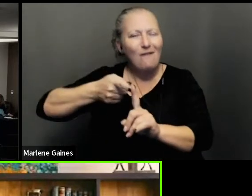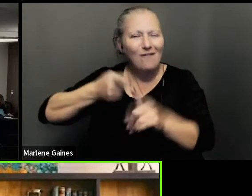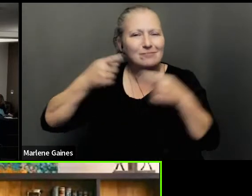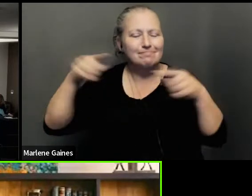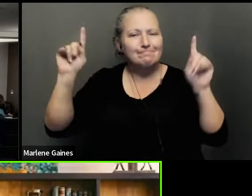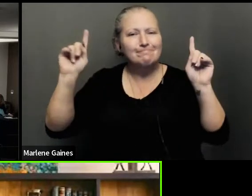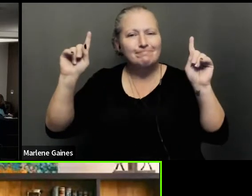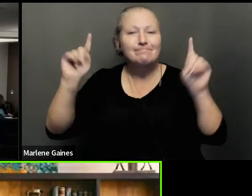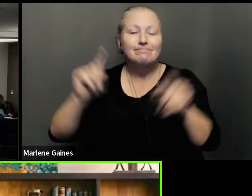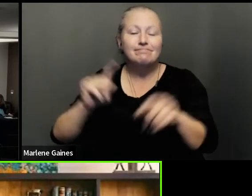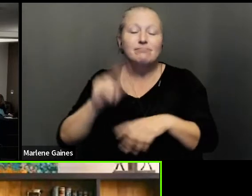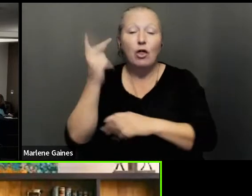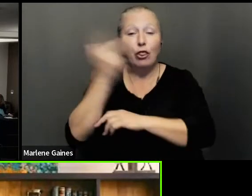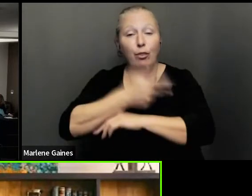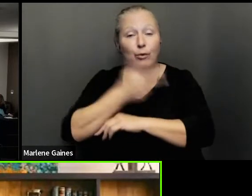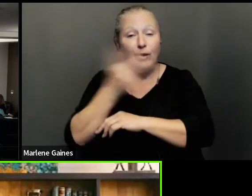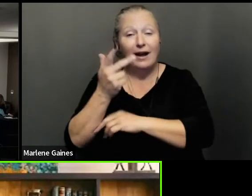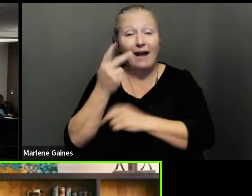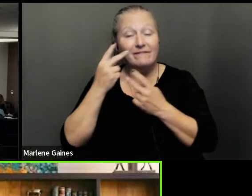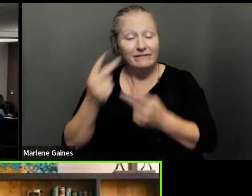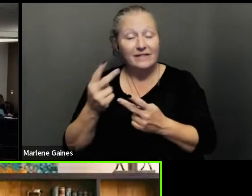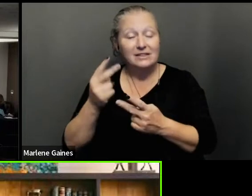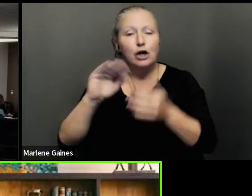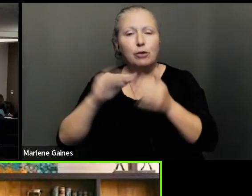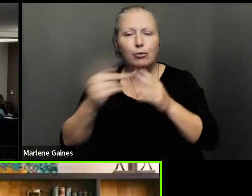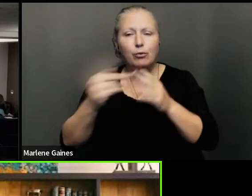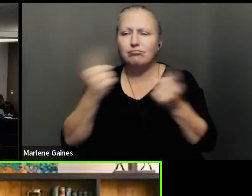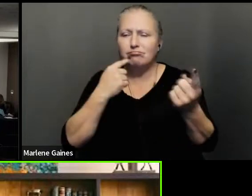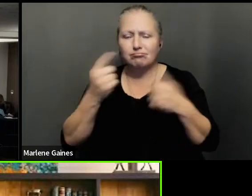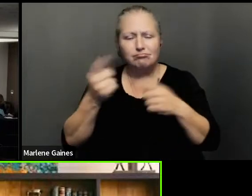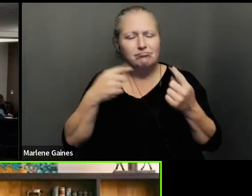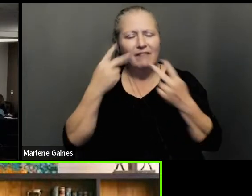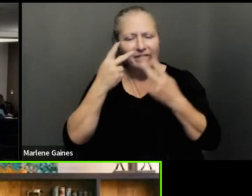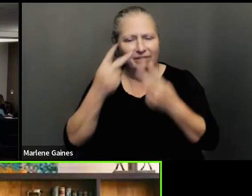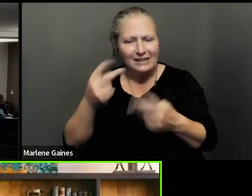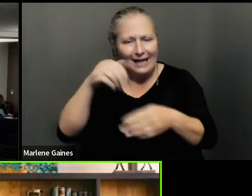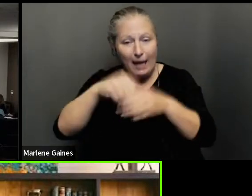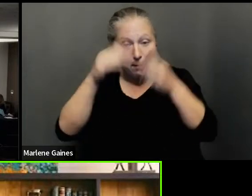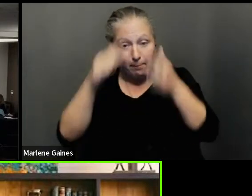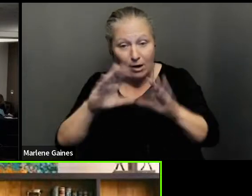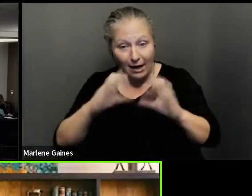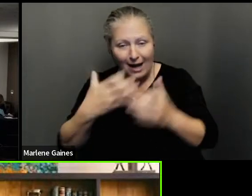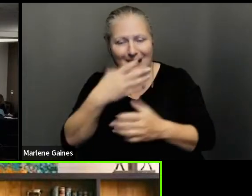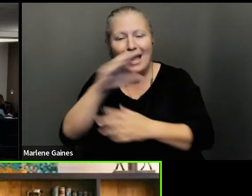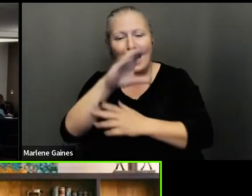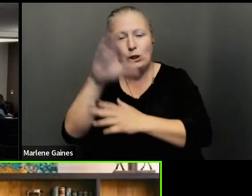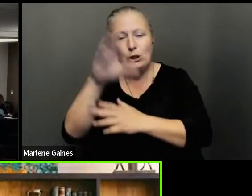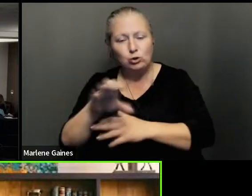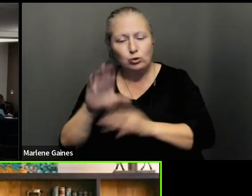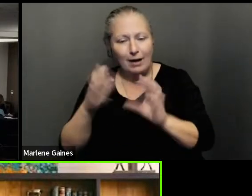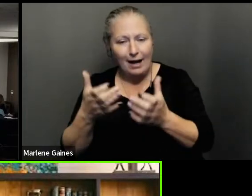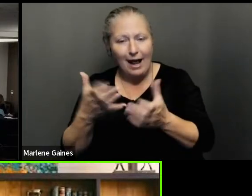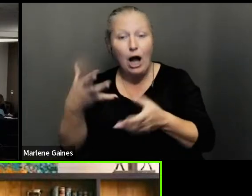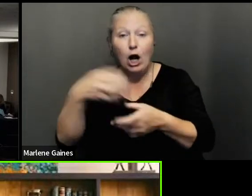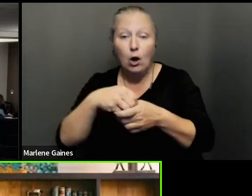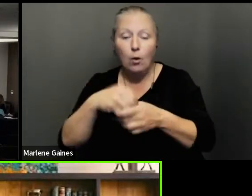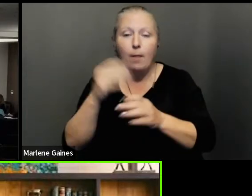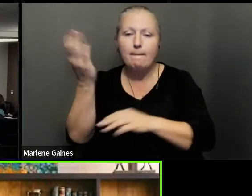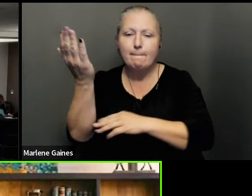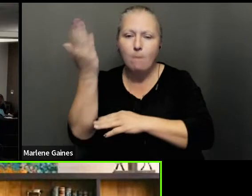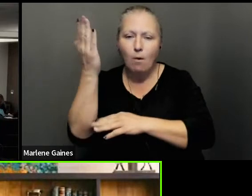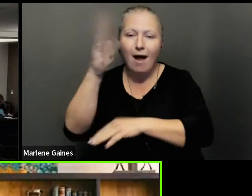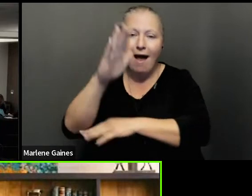3-day WASC visit, the committee visited all of our classes, both our in-person classes as well as our Zoom classes, and including the morning, the